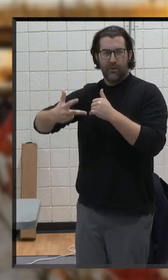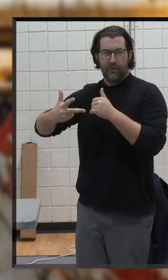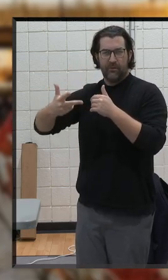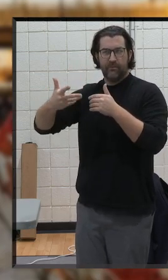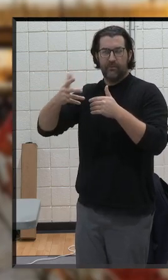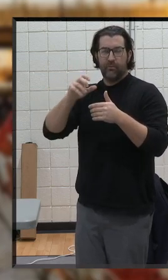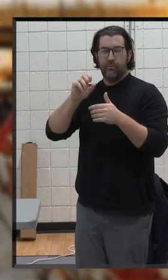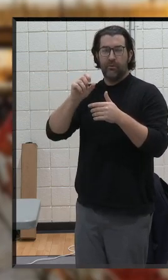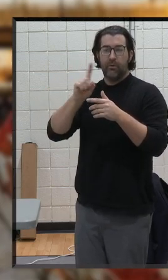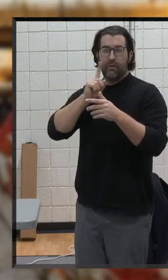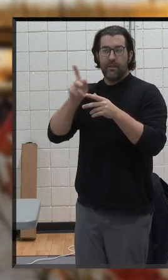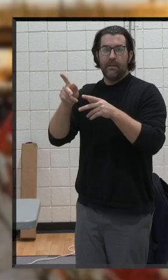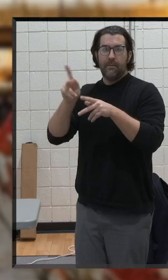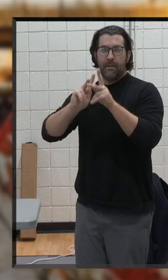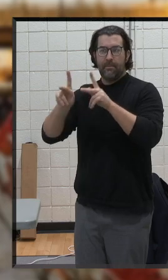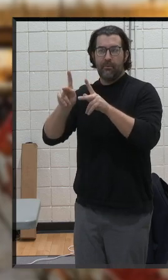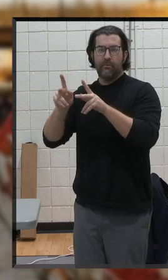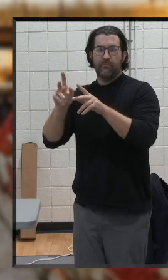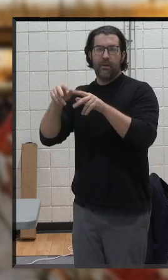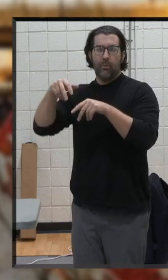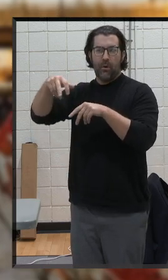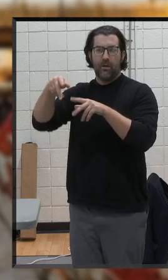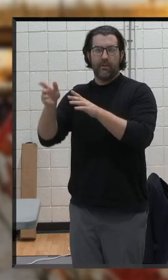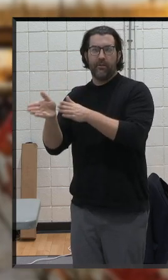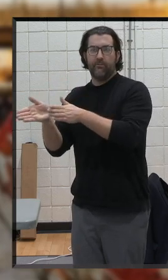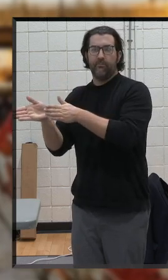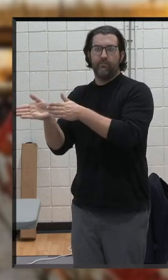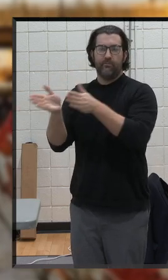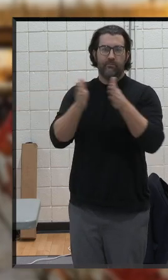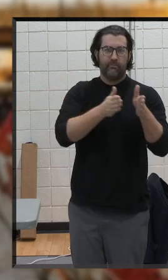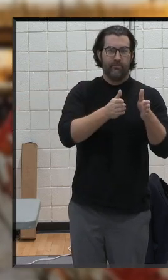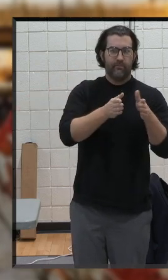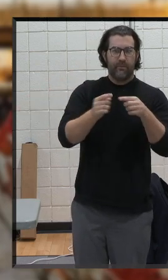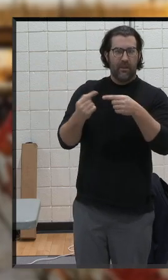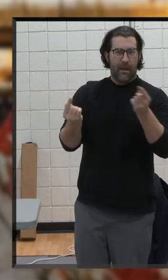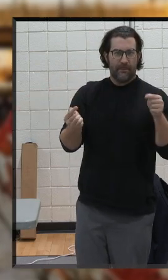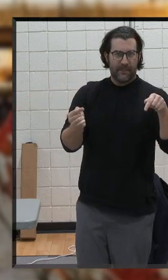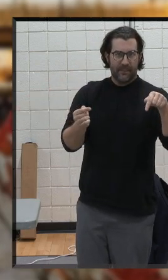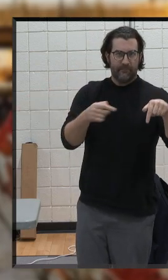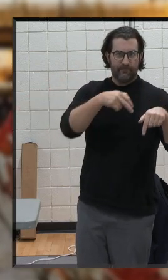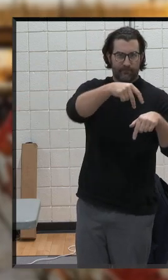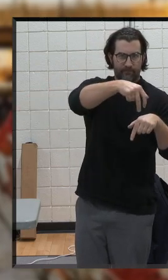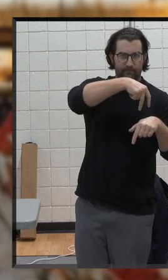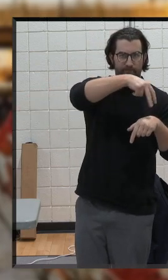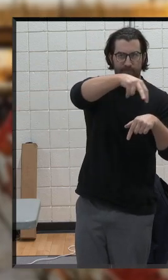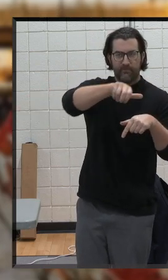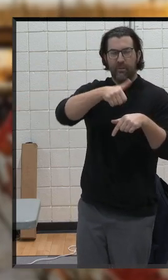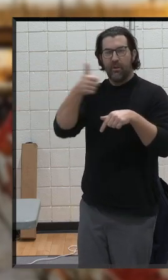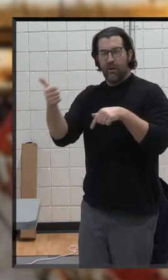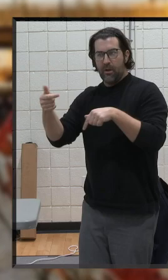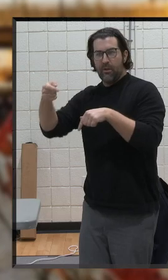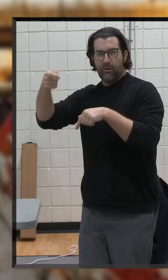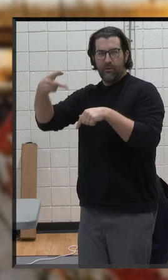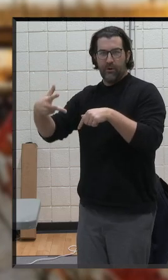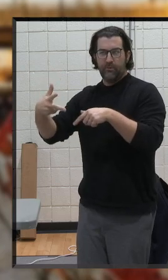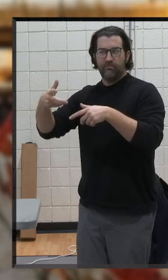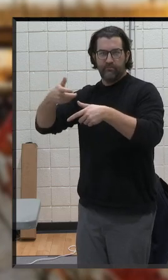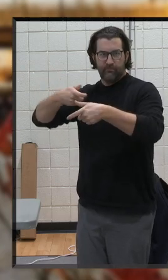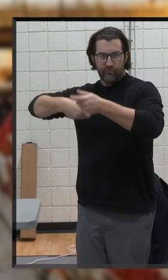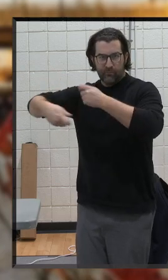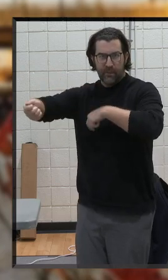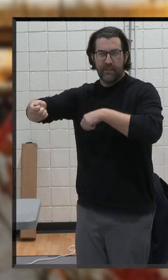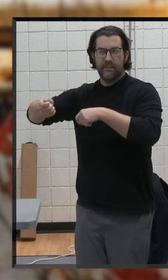shift pedestrians over to the wider new sidewalk and finish out the other side of the bridge. So place in the